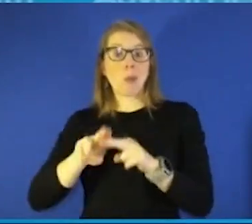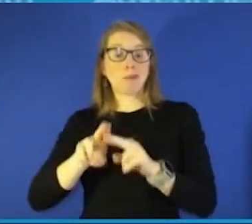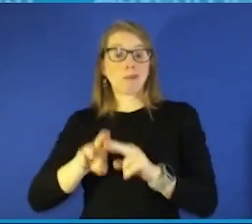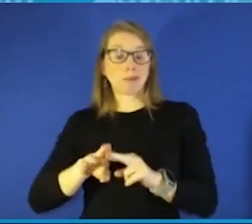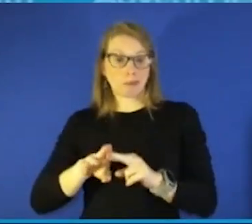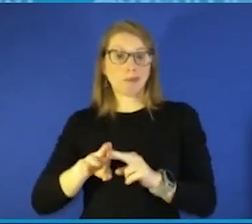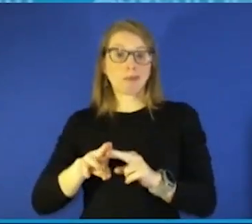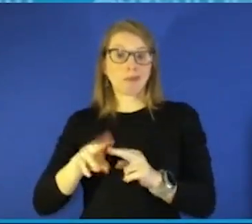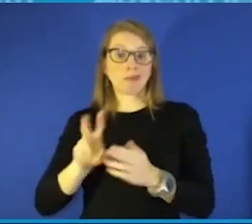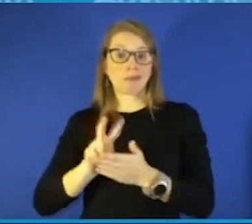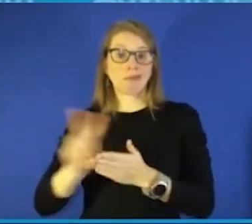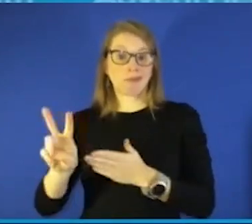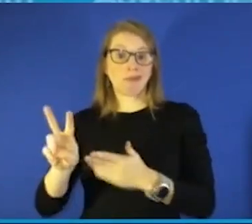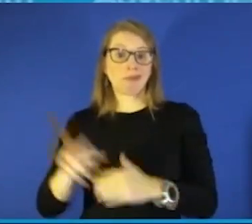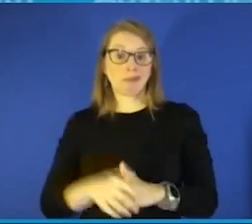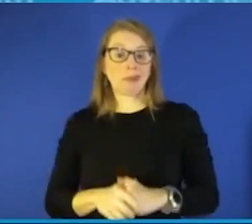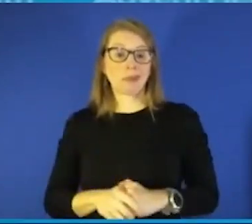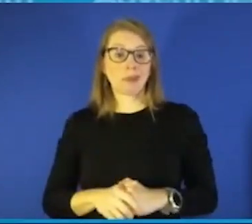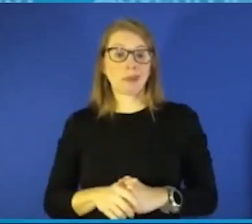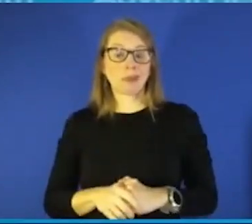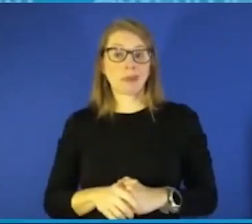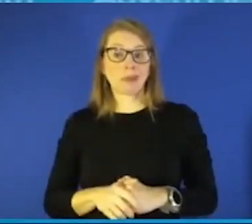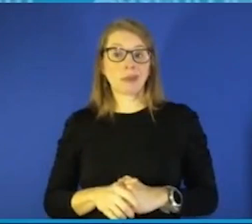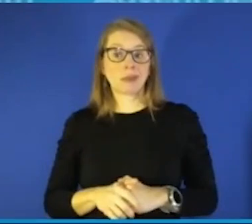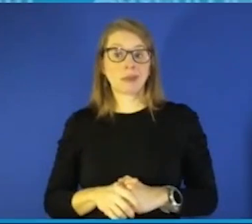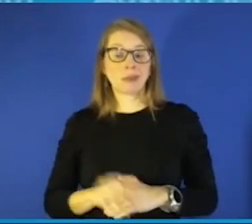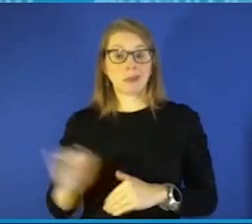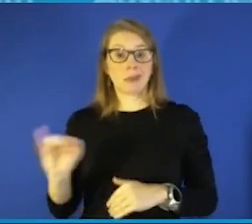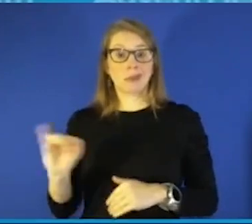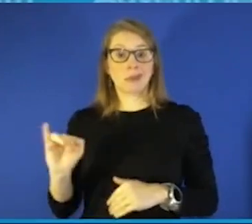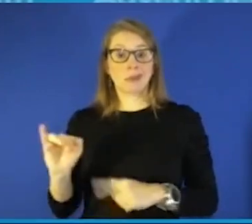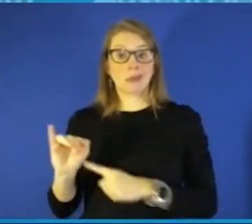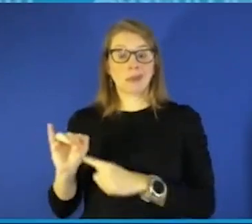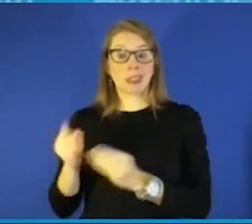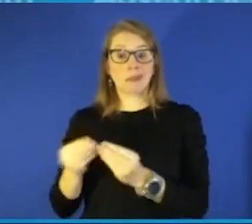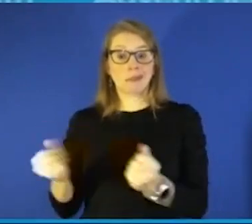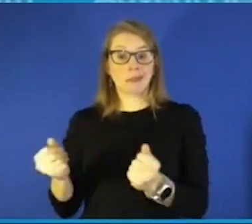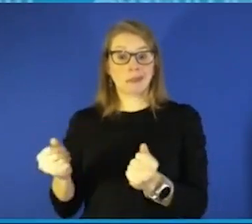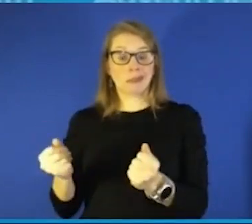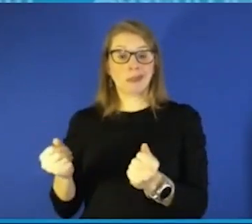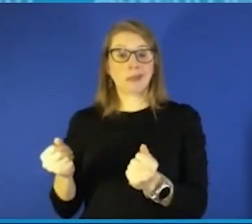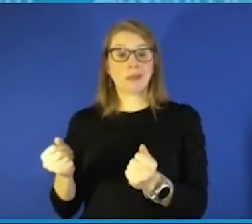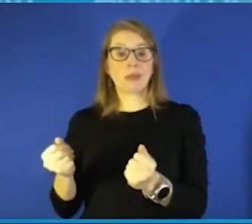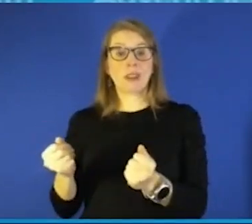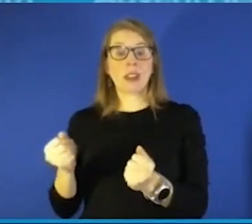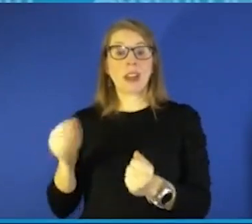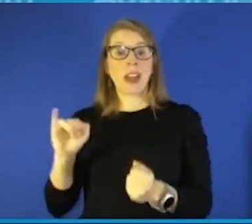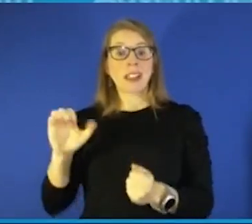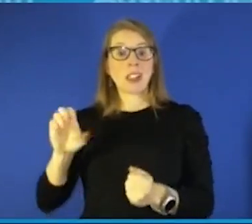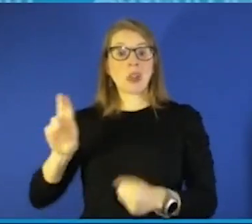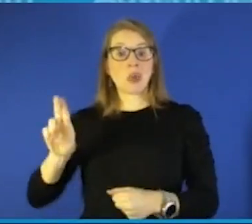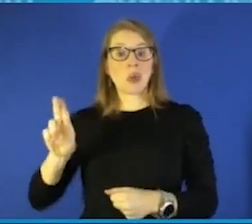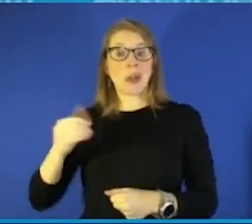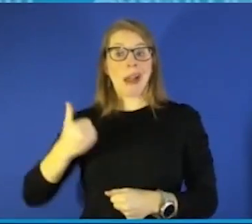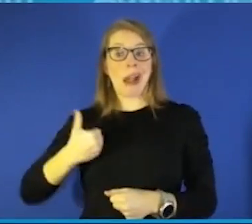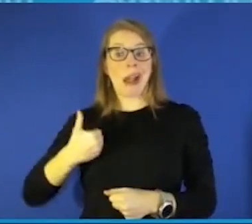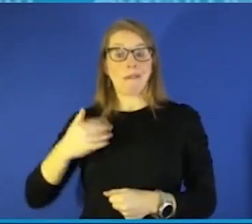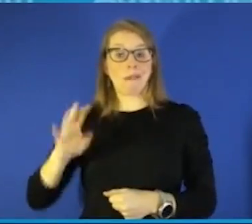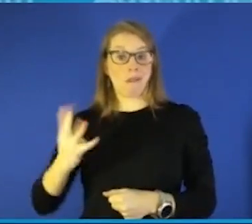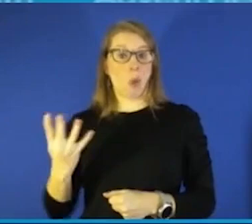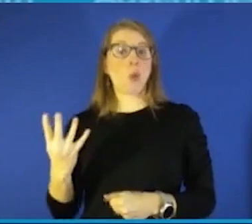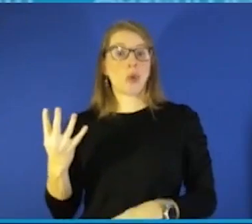of weeks. We had 8 infections that had cleared, and in the intensive care unit, we have